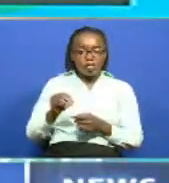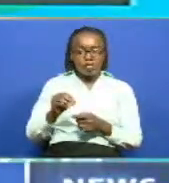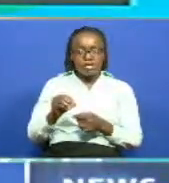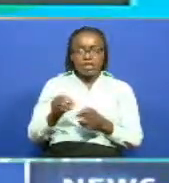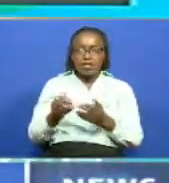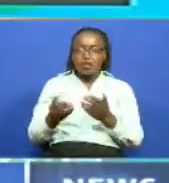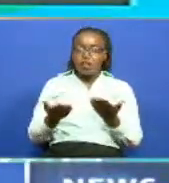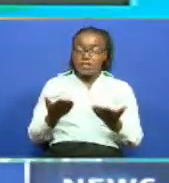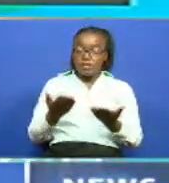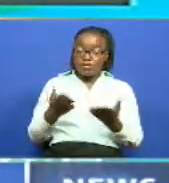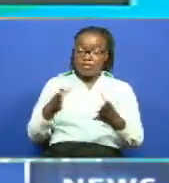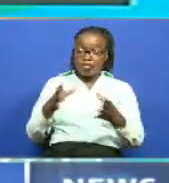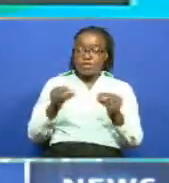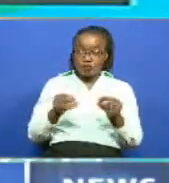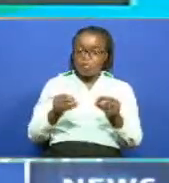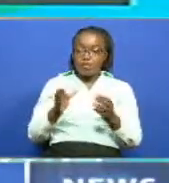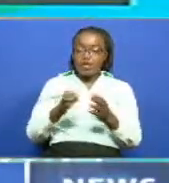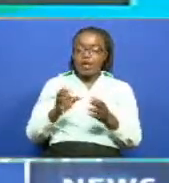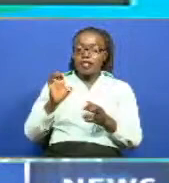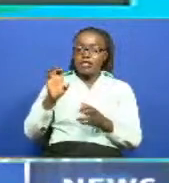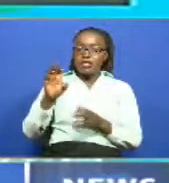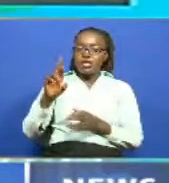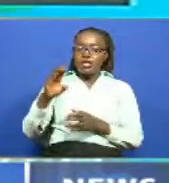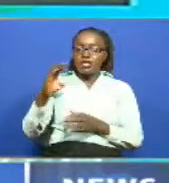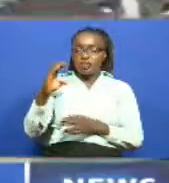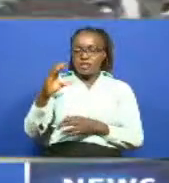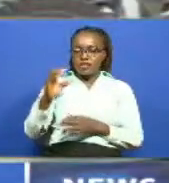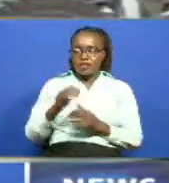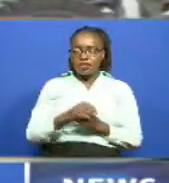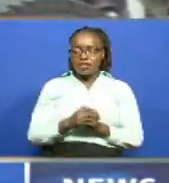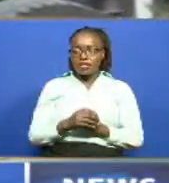endorsed by the Energy and Petroleum Regulatory Authority.